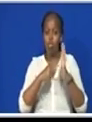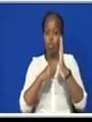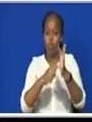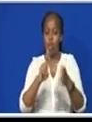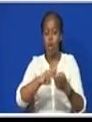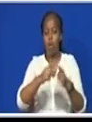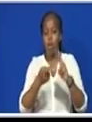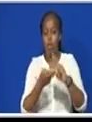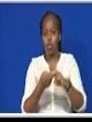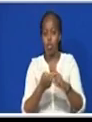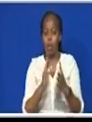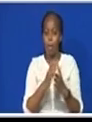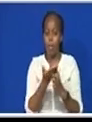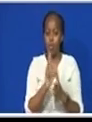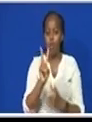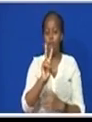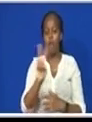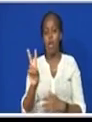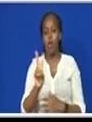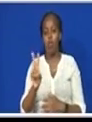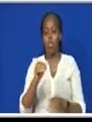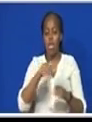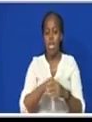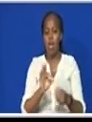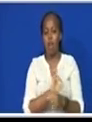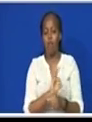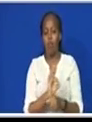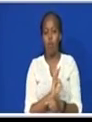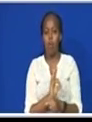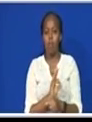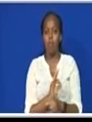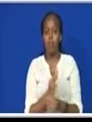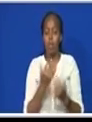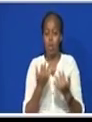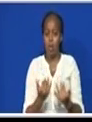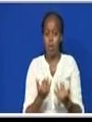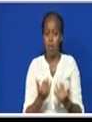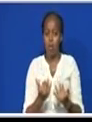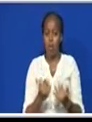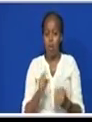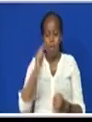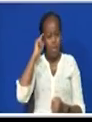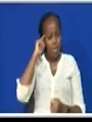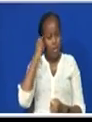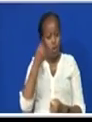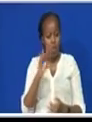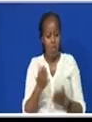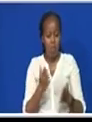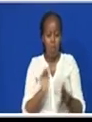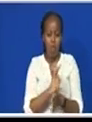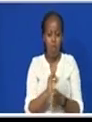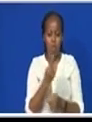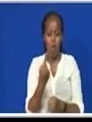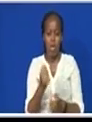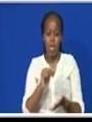a relationship between variables in a formula. So can you think of a formula